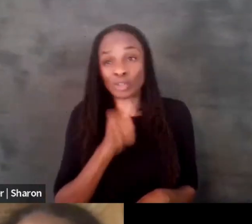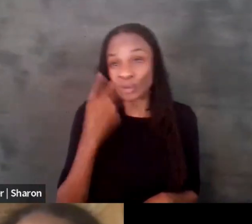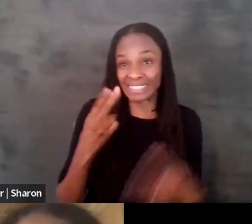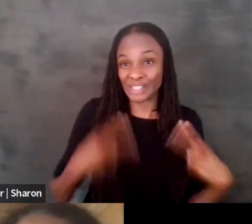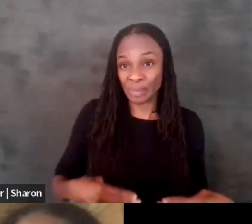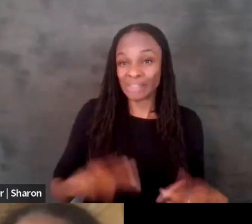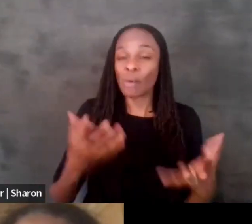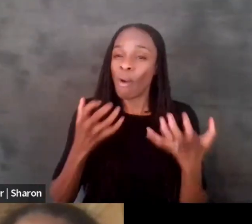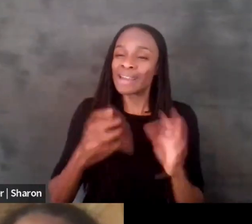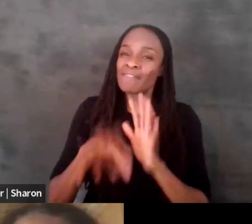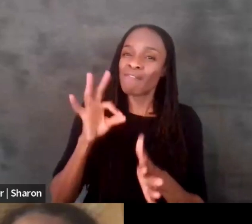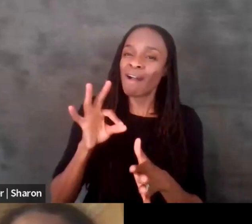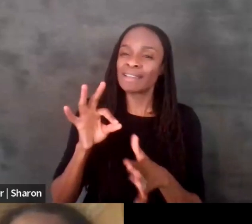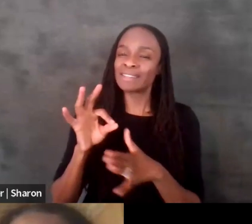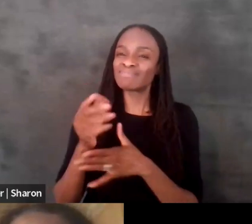a cinematic way of